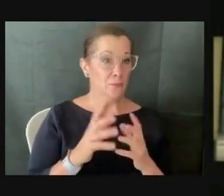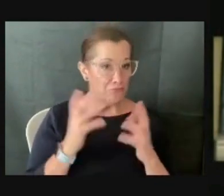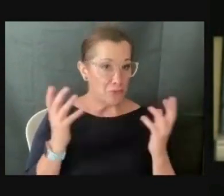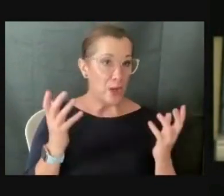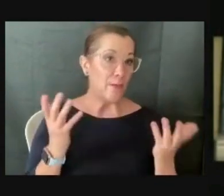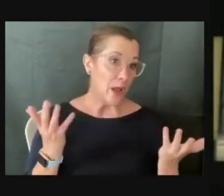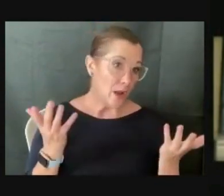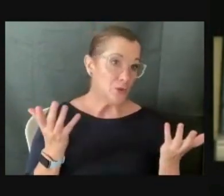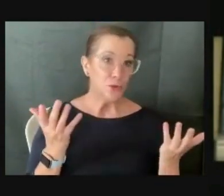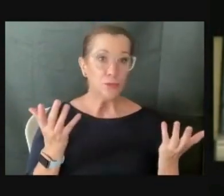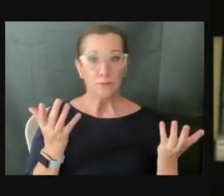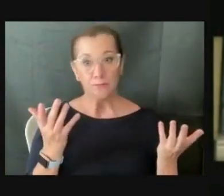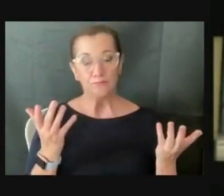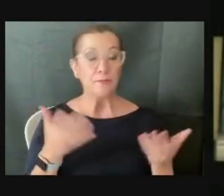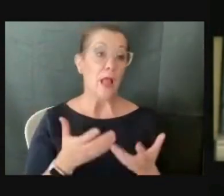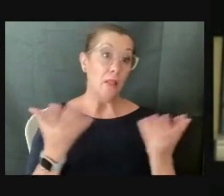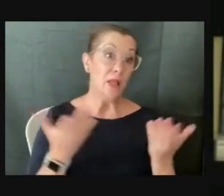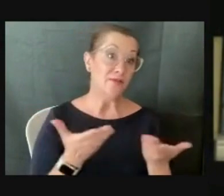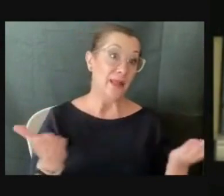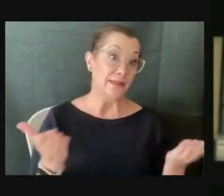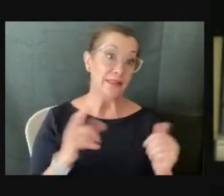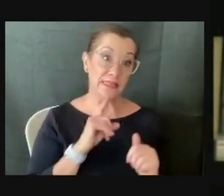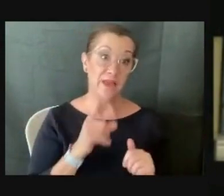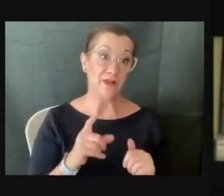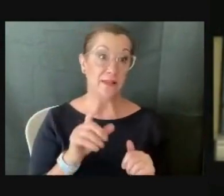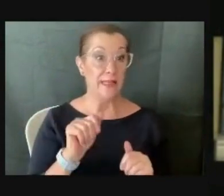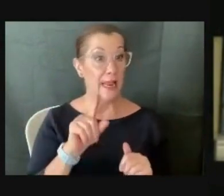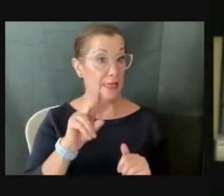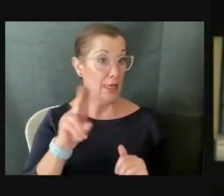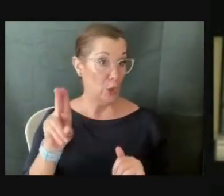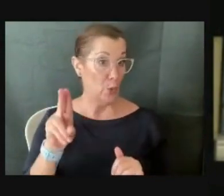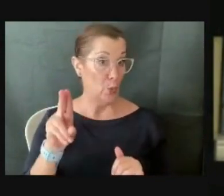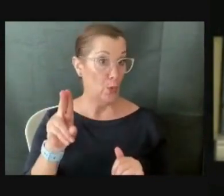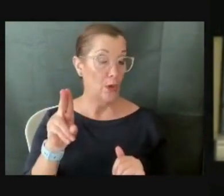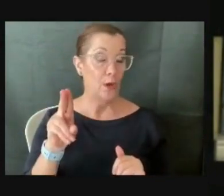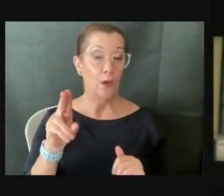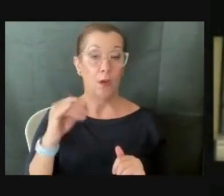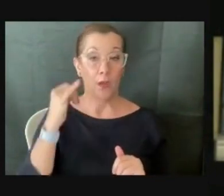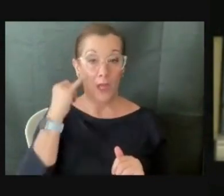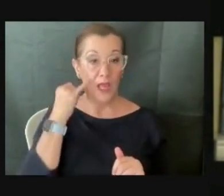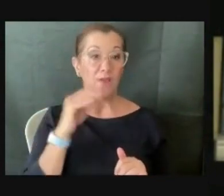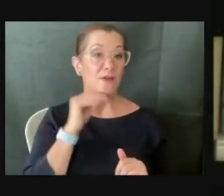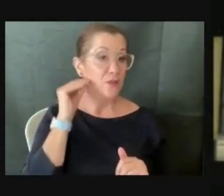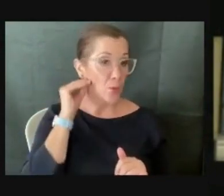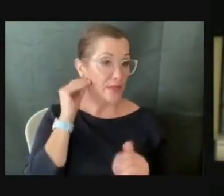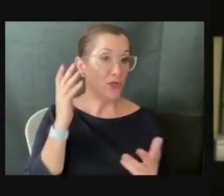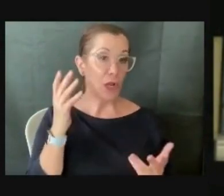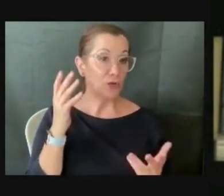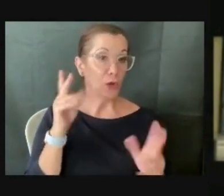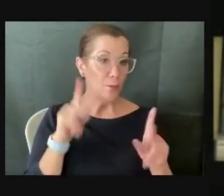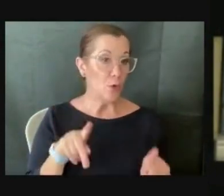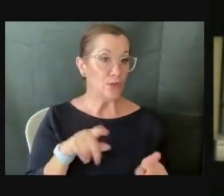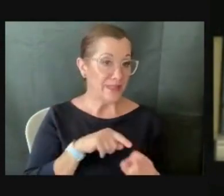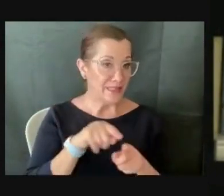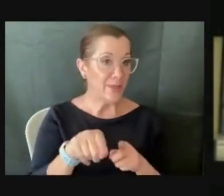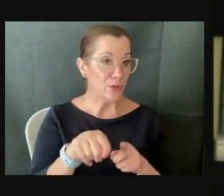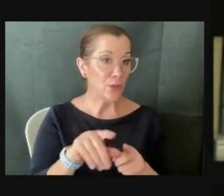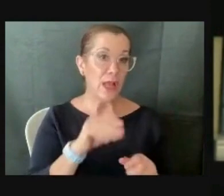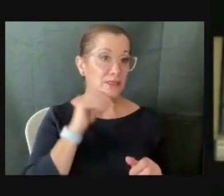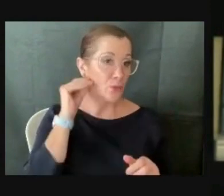a lot of things, definitely ADUs. If this is a residential, somebody that specializes in